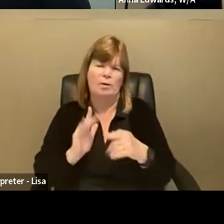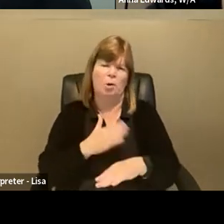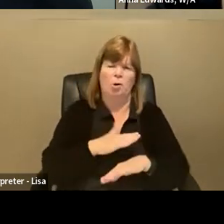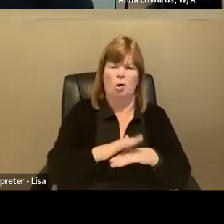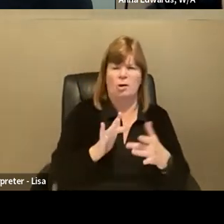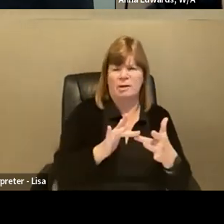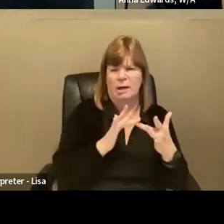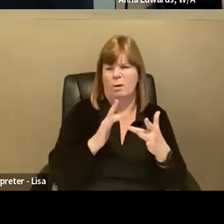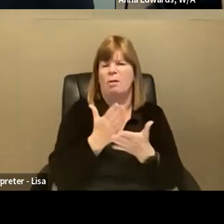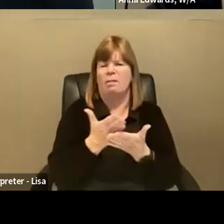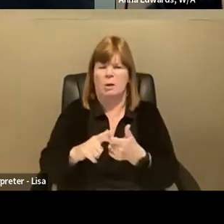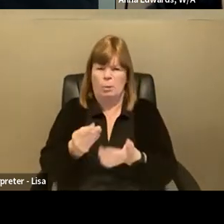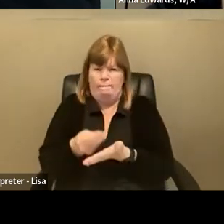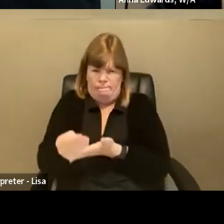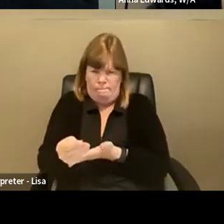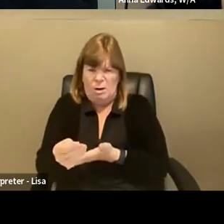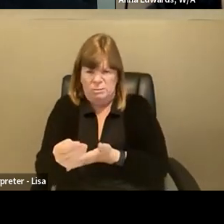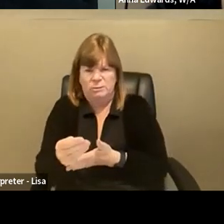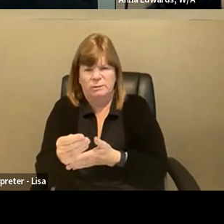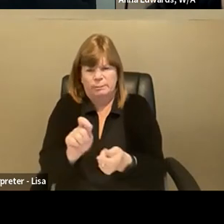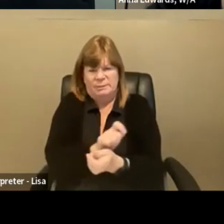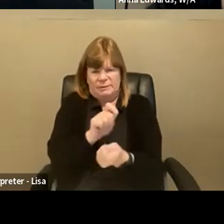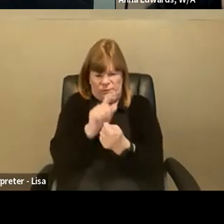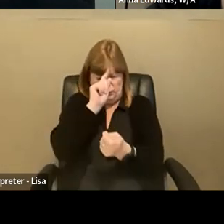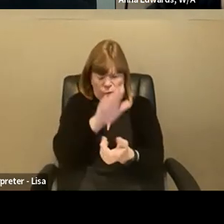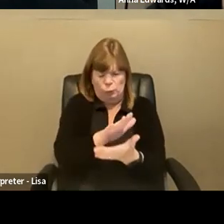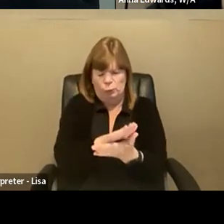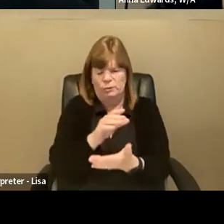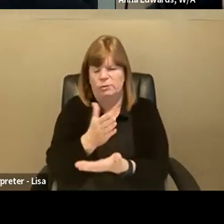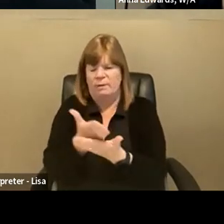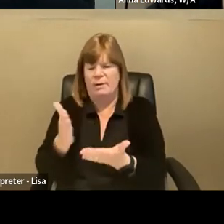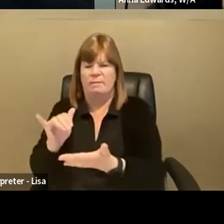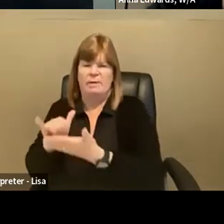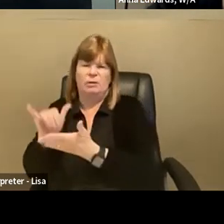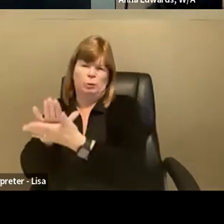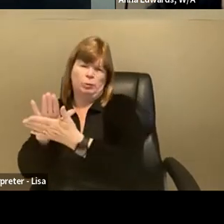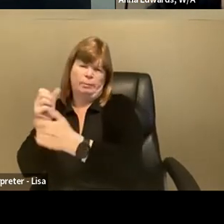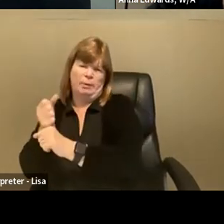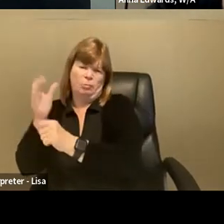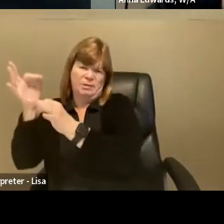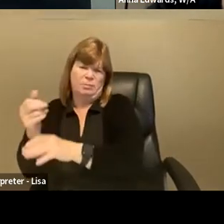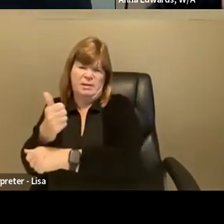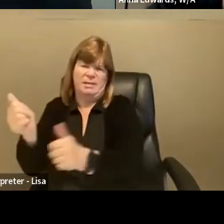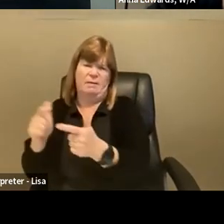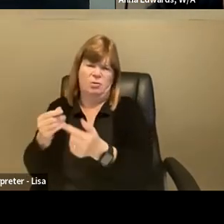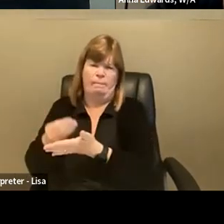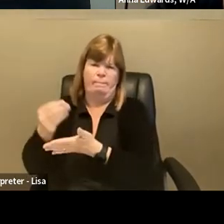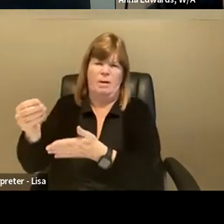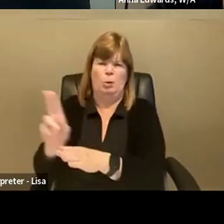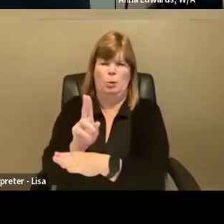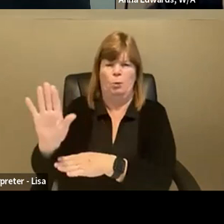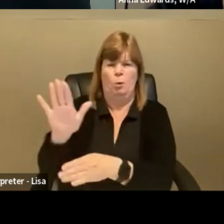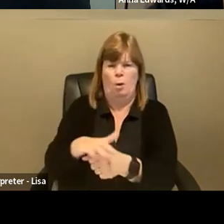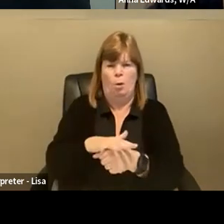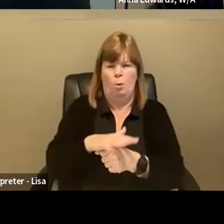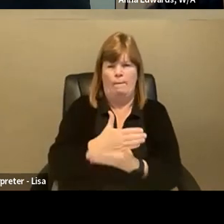things that we've purchased centrally for schools, and then there are things that schools make decisions on their own to purchase using their local budget. But we